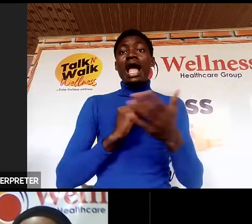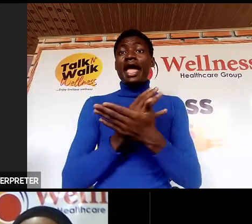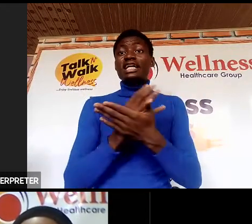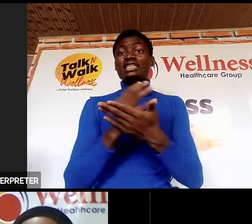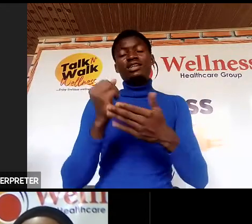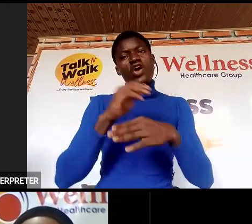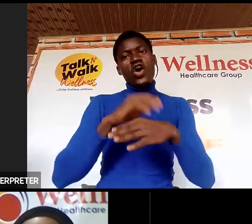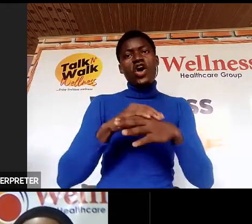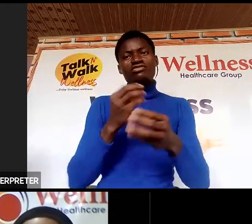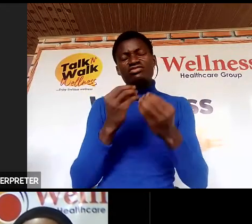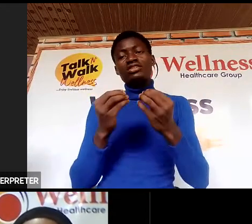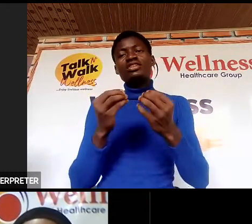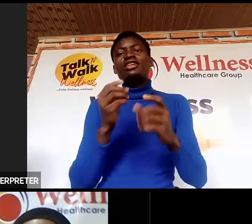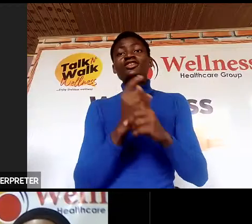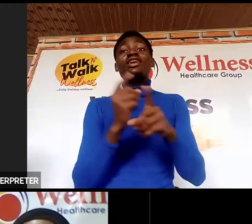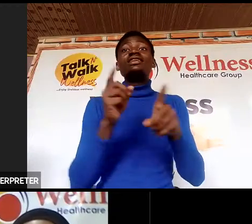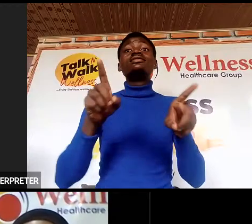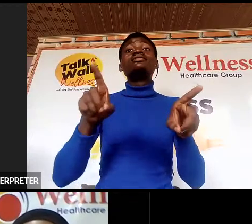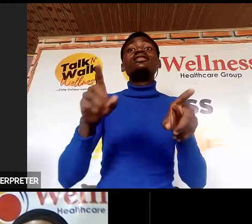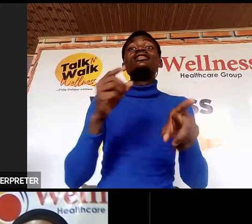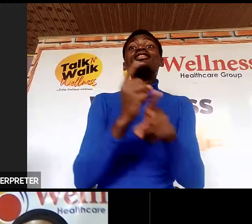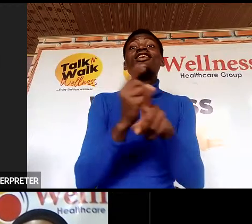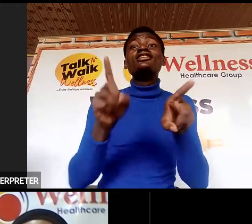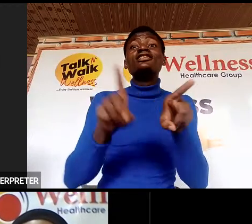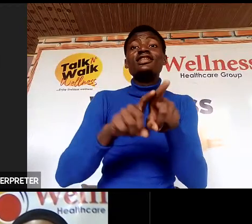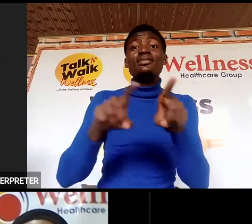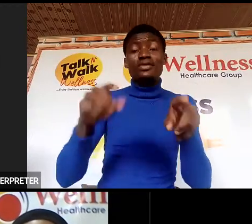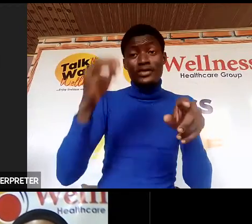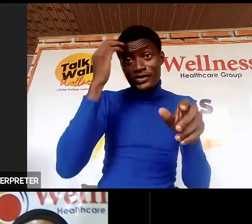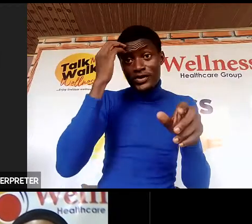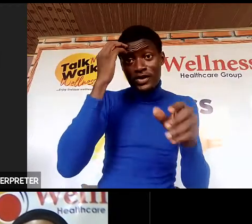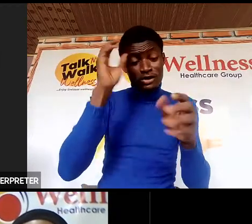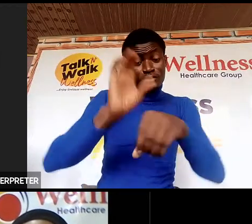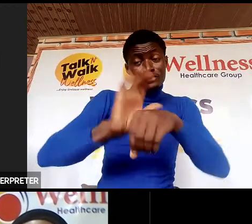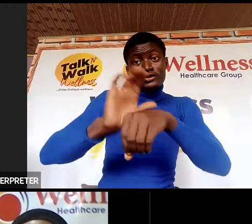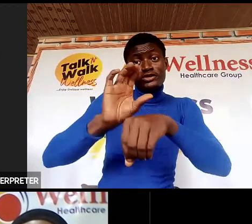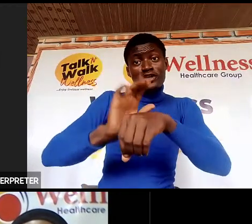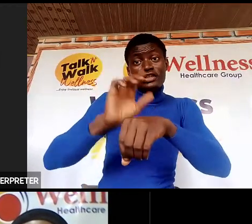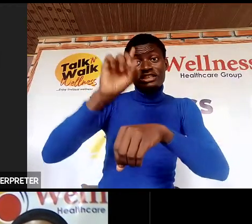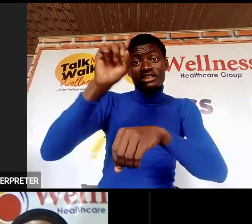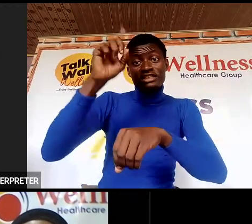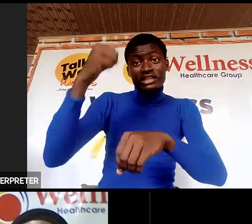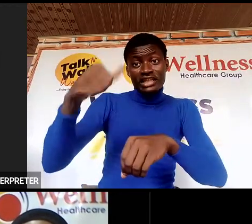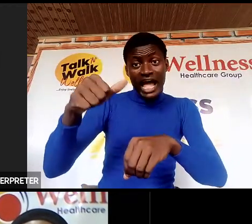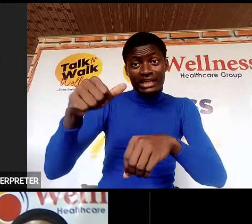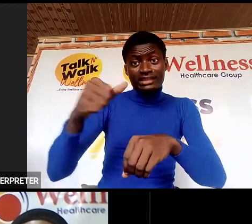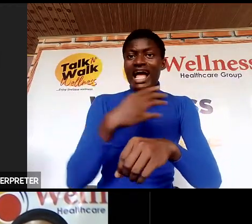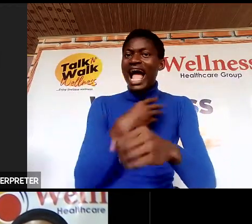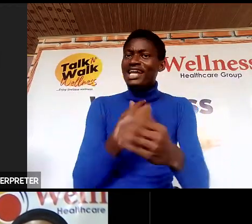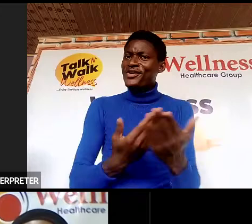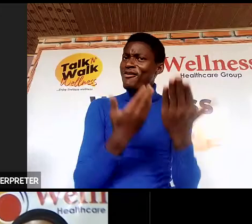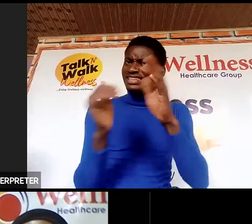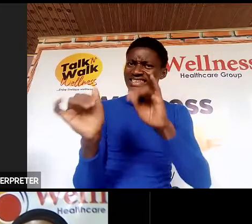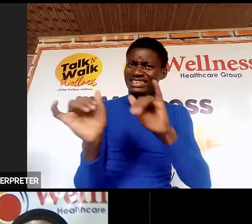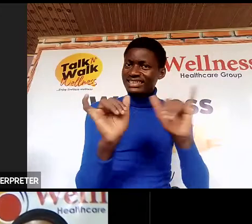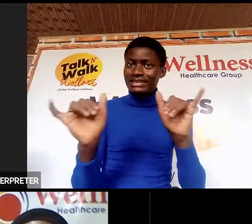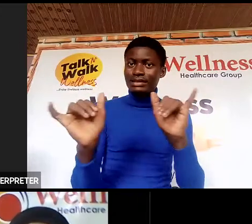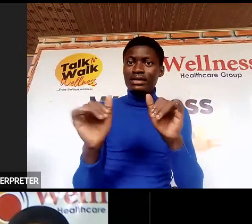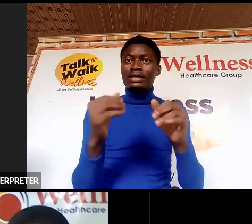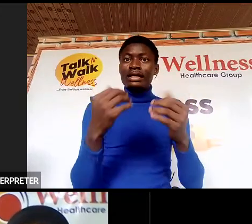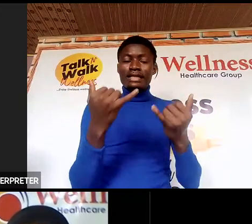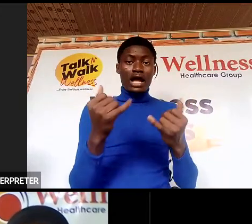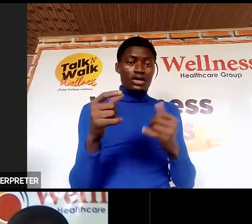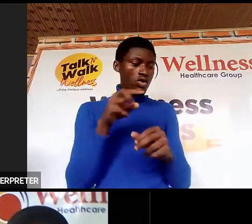money. I put it aside, and gradually I begin to watch that money grow, either by saving it or by investing it. I put it